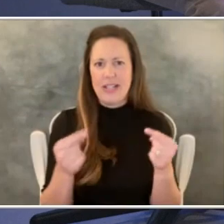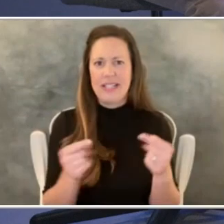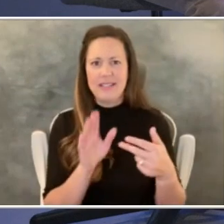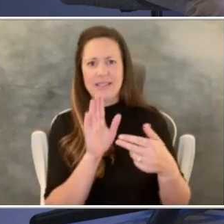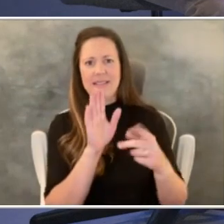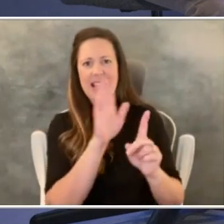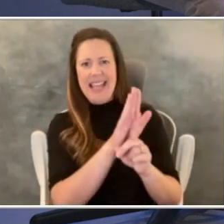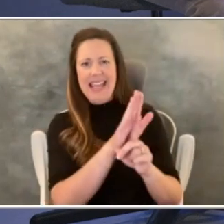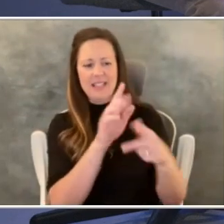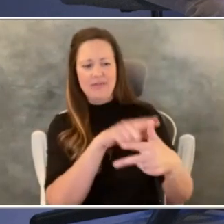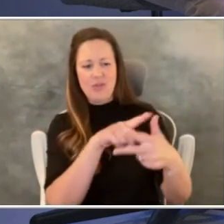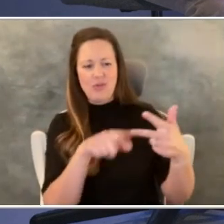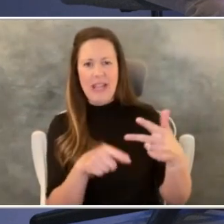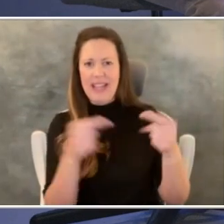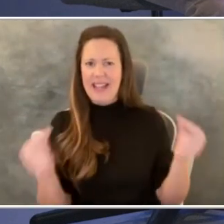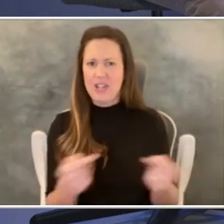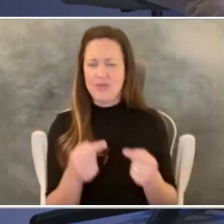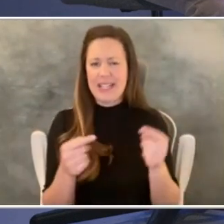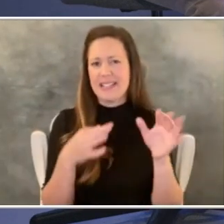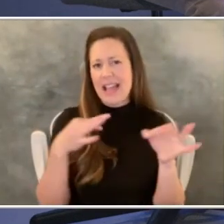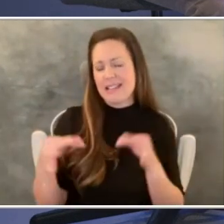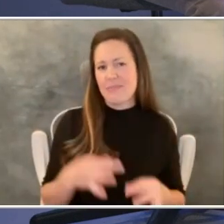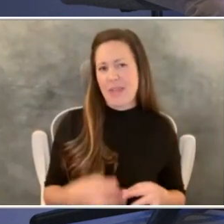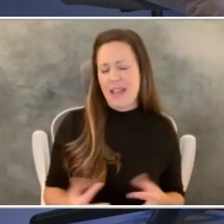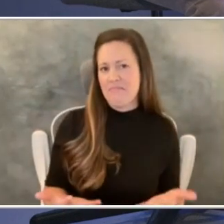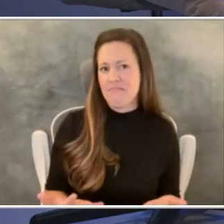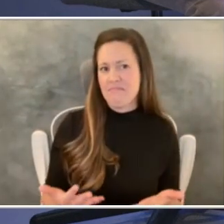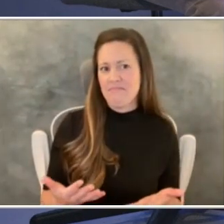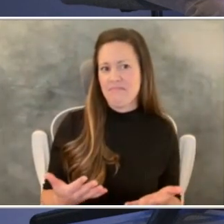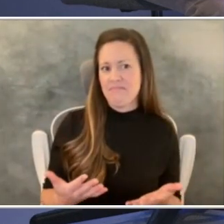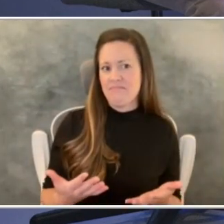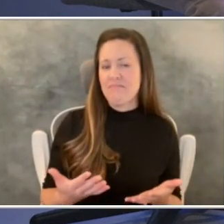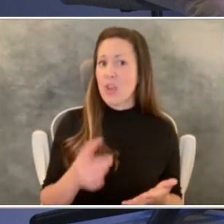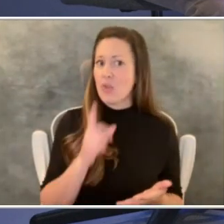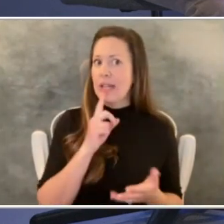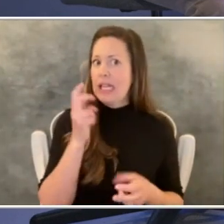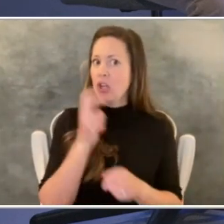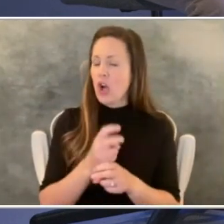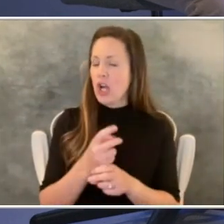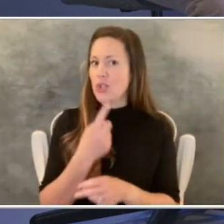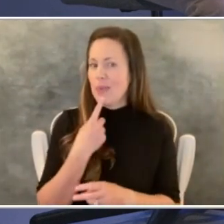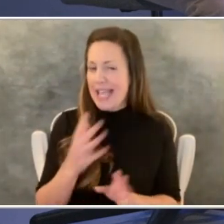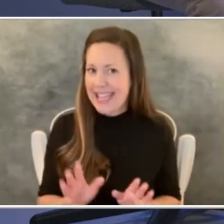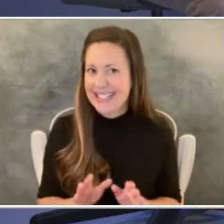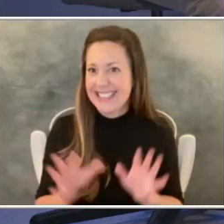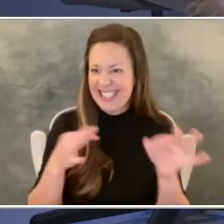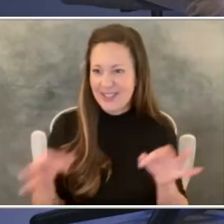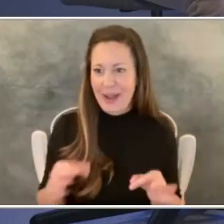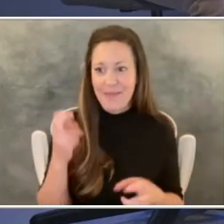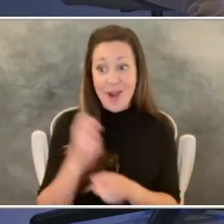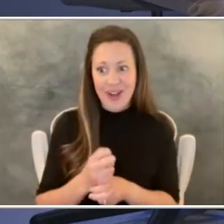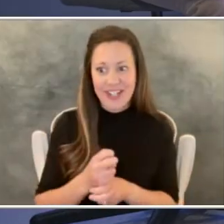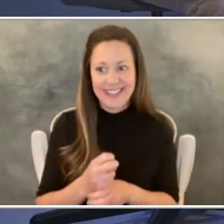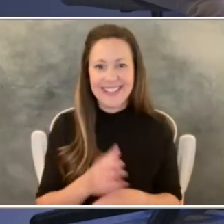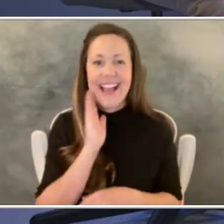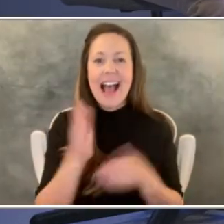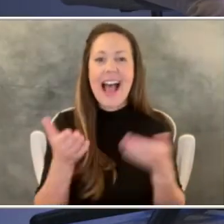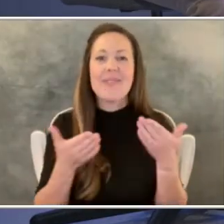suffered. These explain them to me and say them, because they're kind of hard to describe. Sure. So I'll let you handle